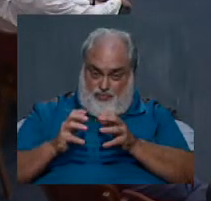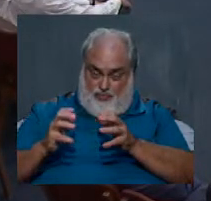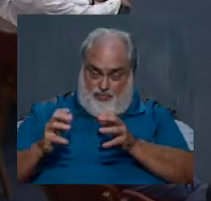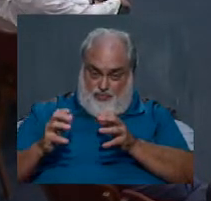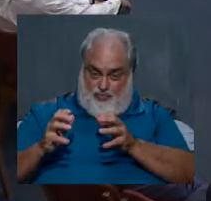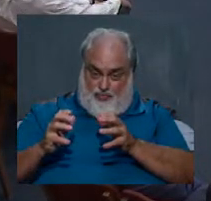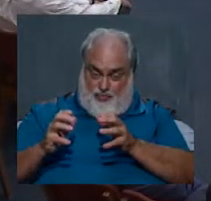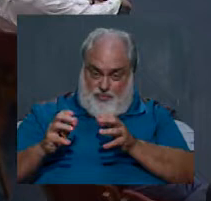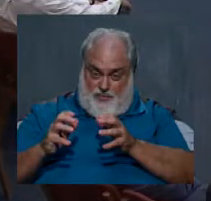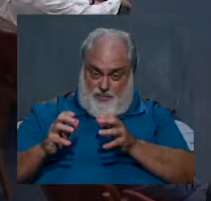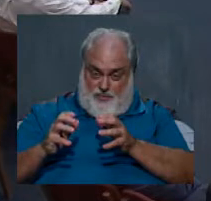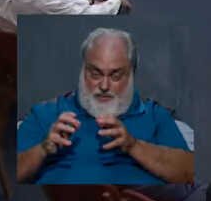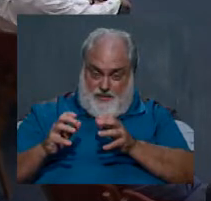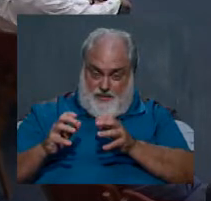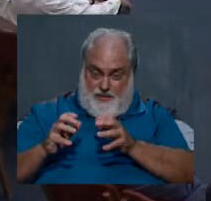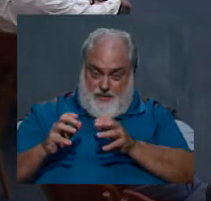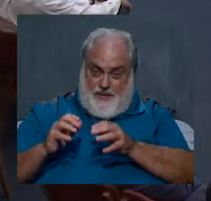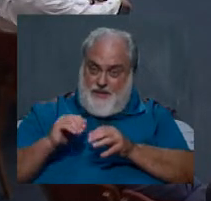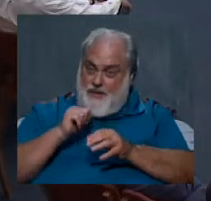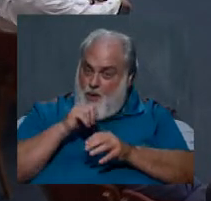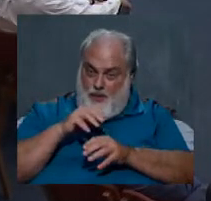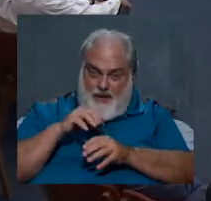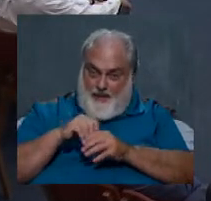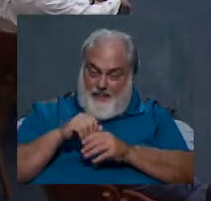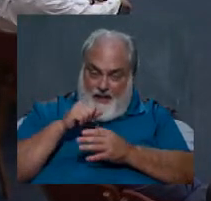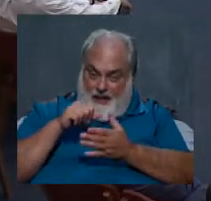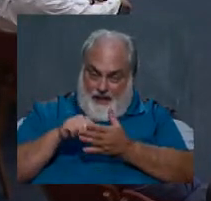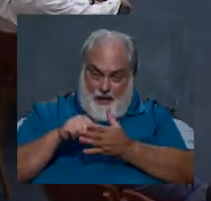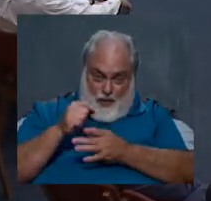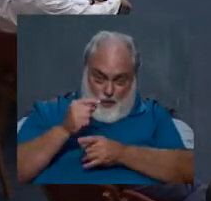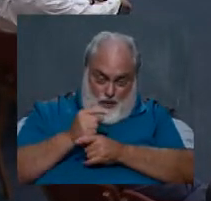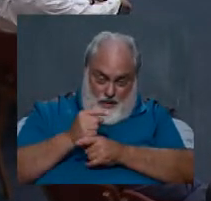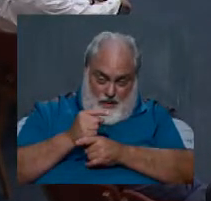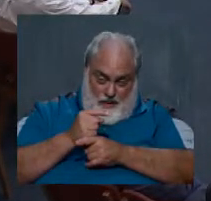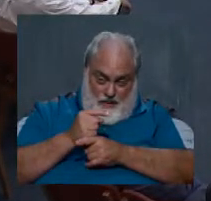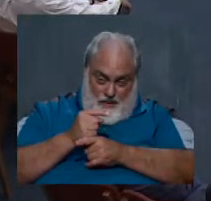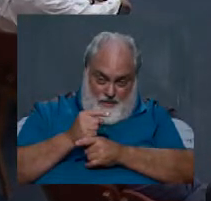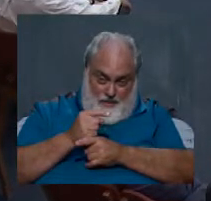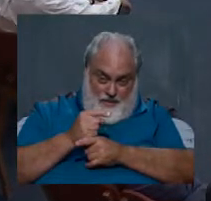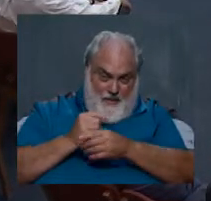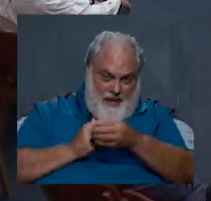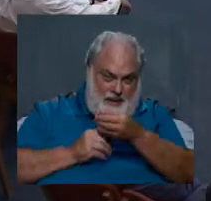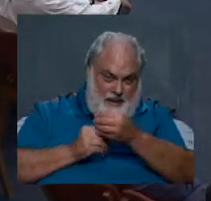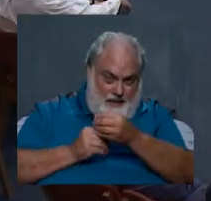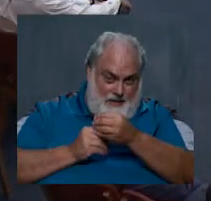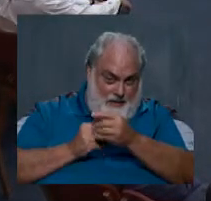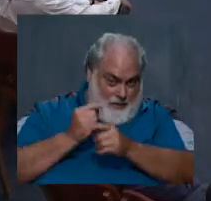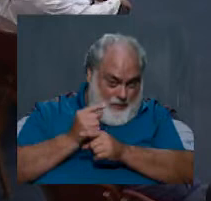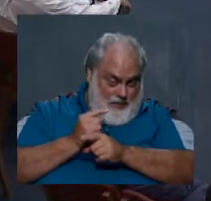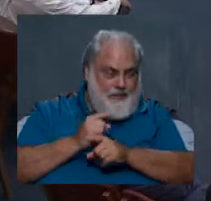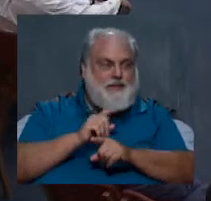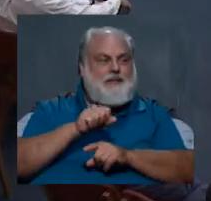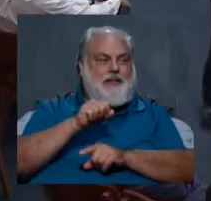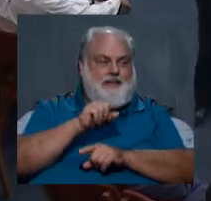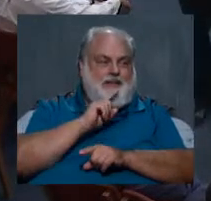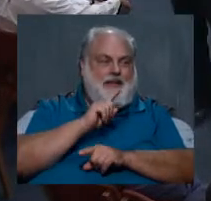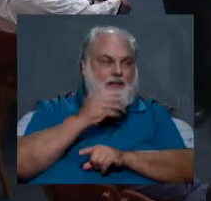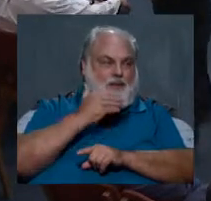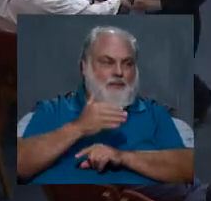That extension of the buffer to the east was not in the letter from this afternoon. So that will be amended. Mm-hmm. Thank you.